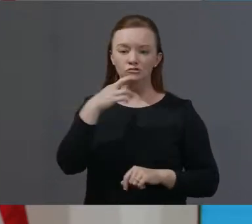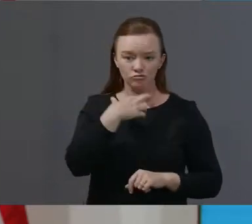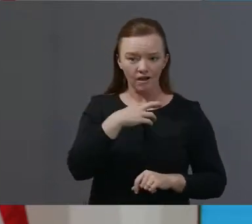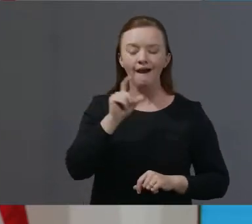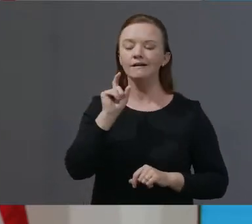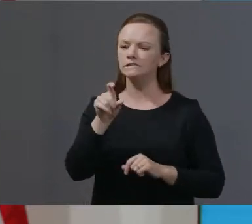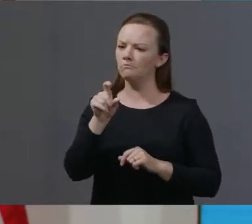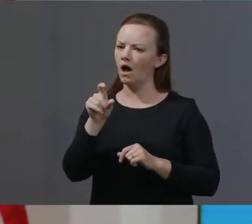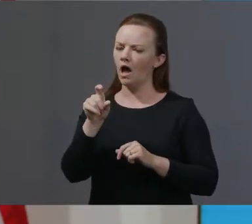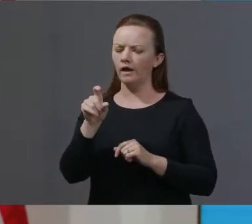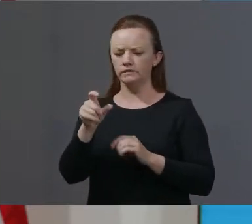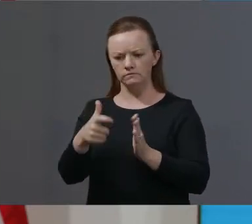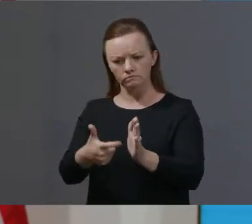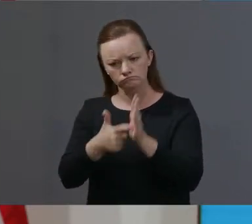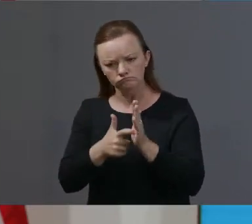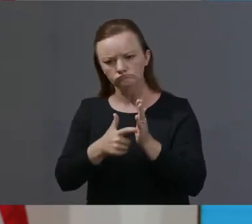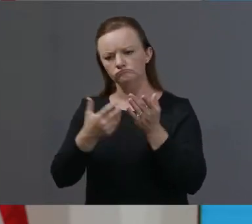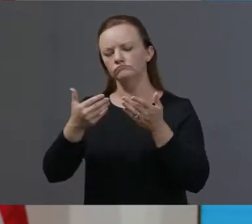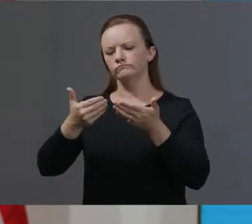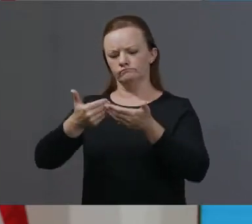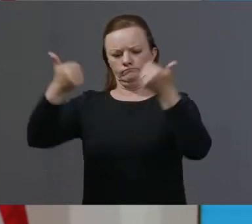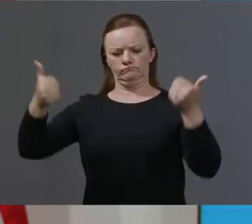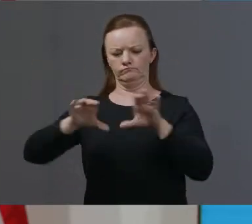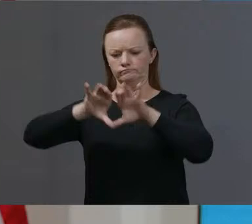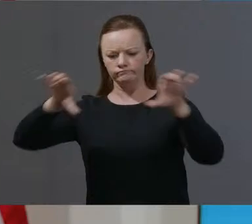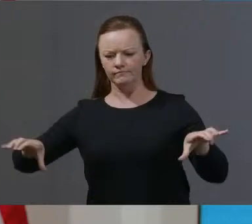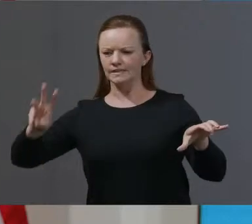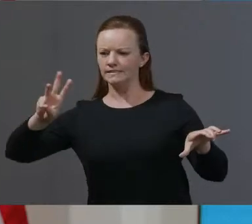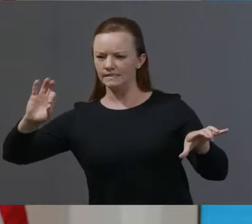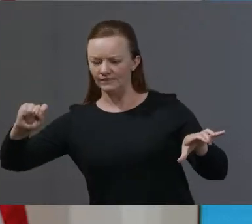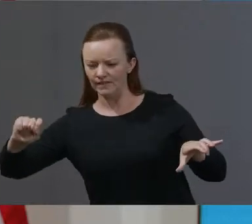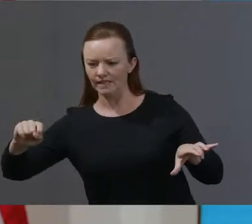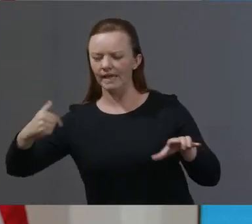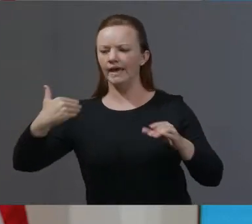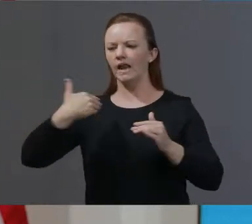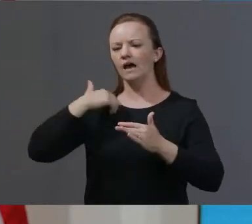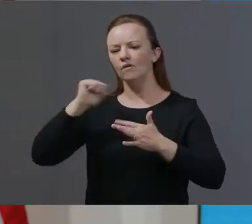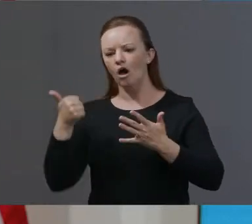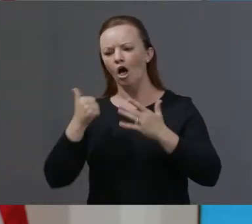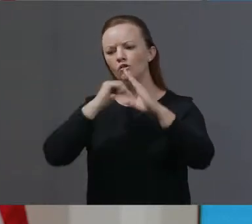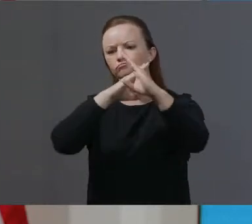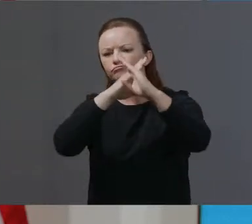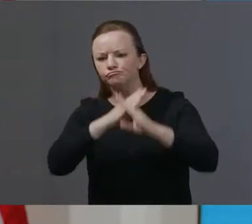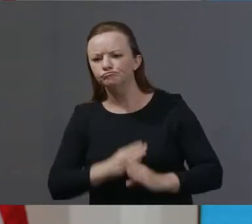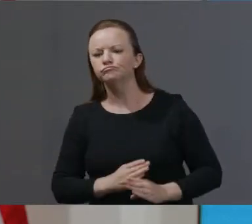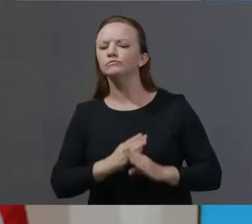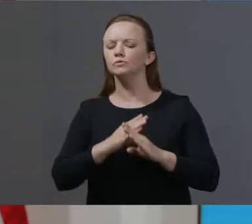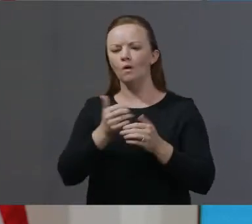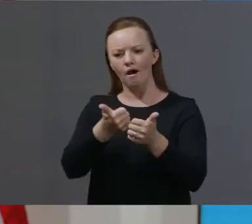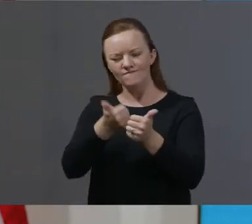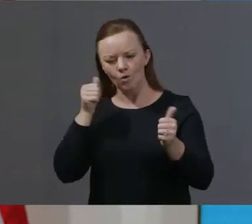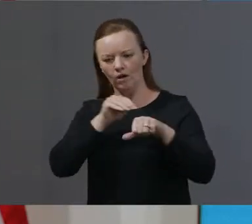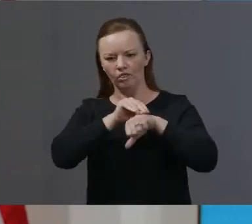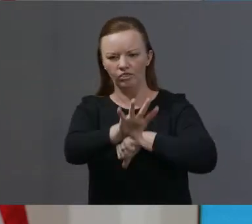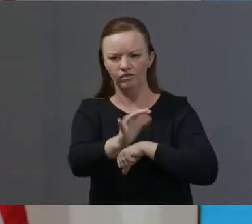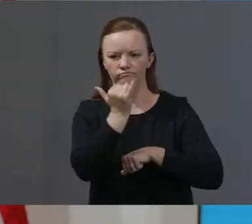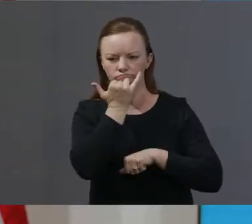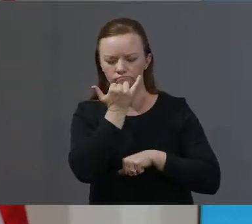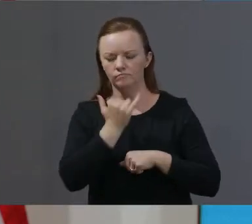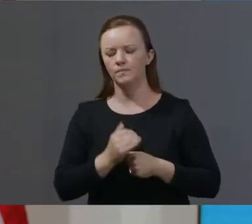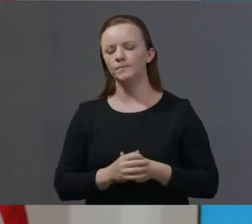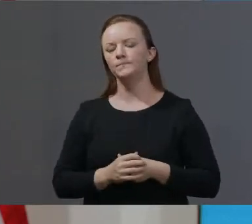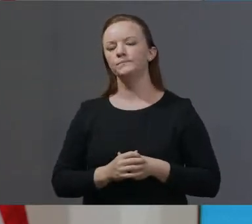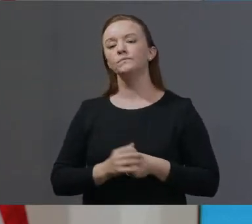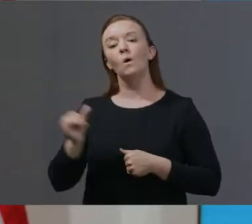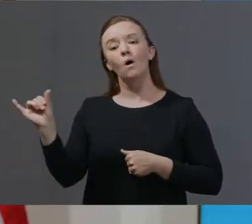distancing, to ensure that there are safeguards in place to prevent transmission. And then just making sure we get the word out that